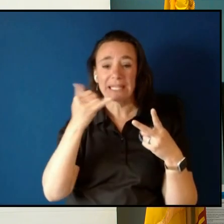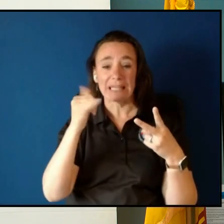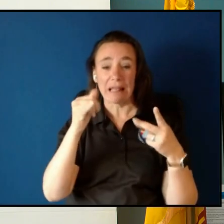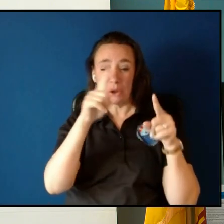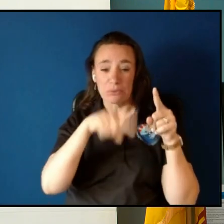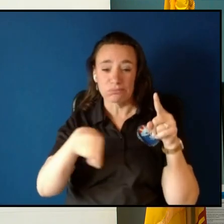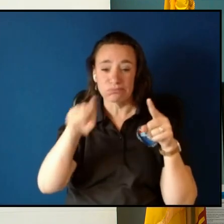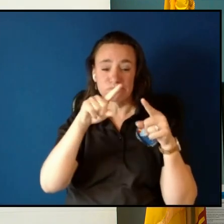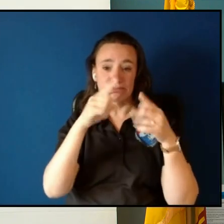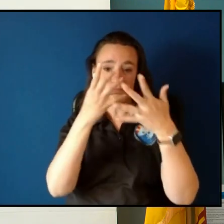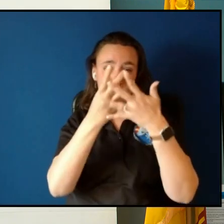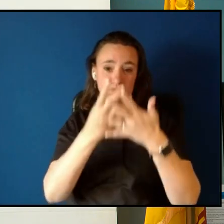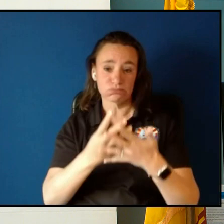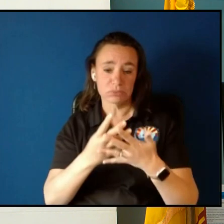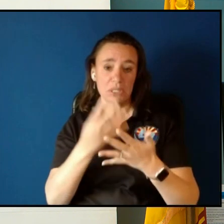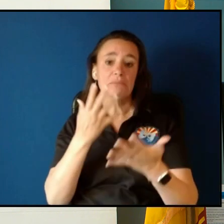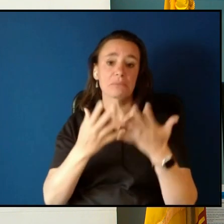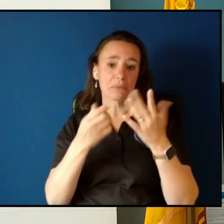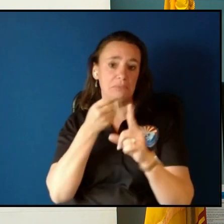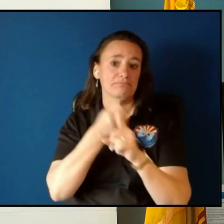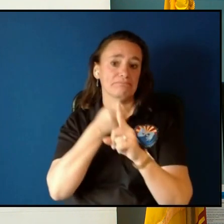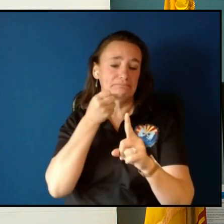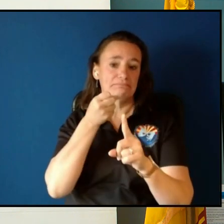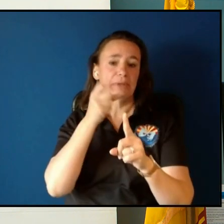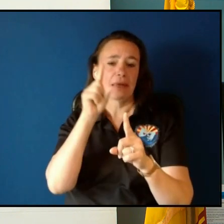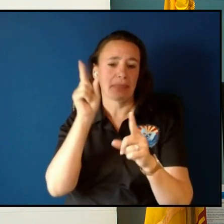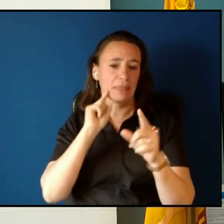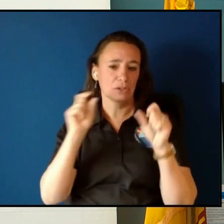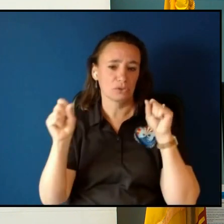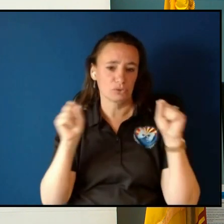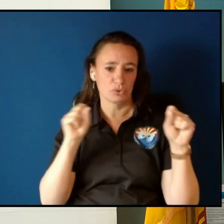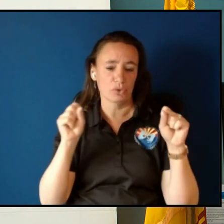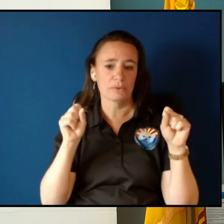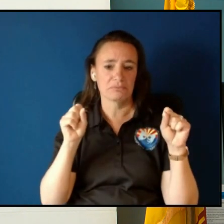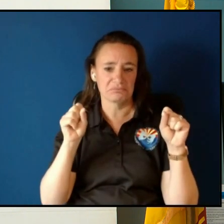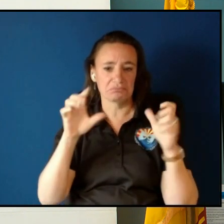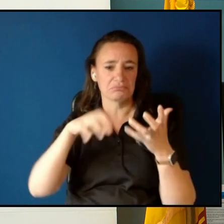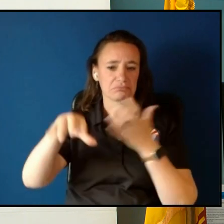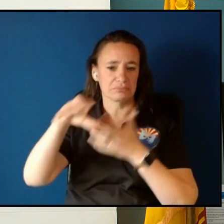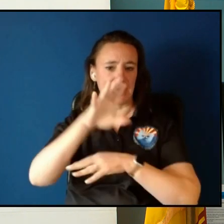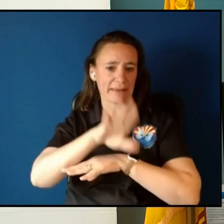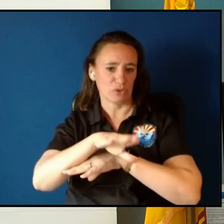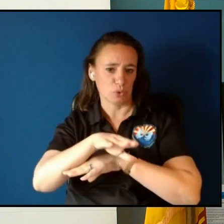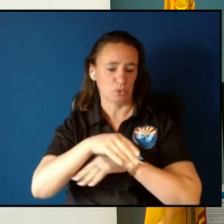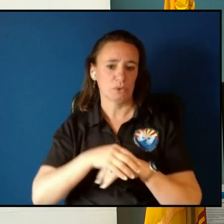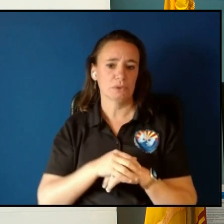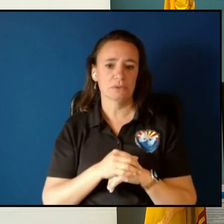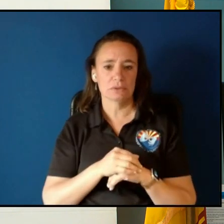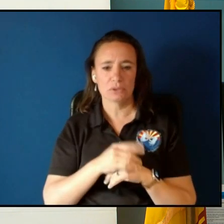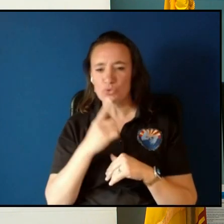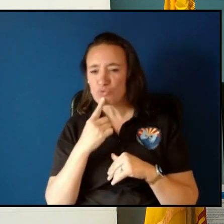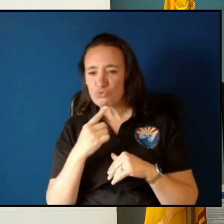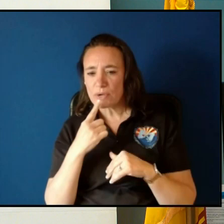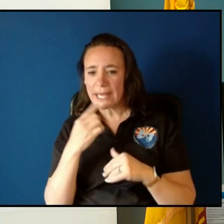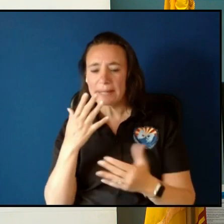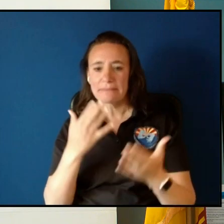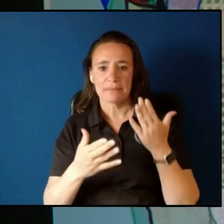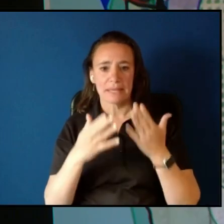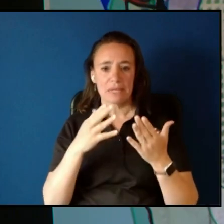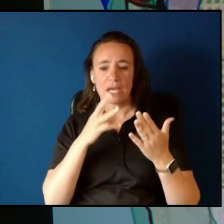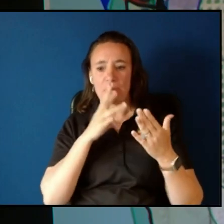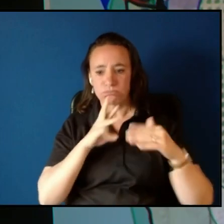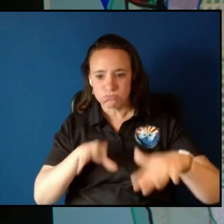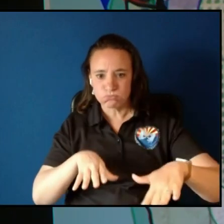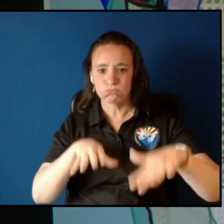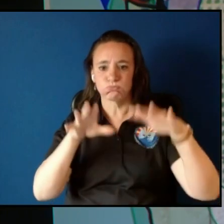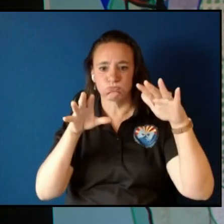that there will be some severe thunderstorms this afternoon. And then this red area is where we think there may be some actual flooding. So if